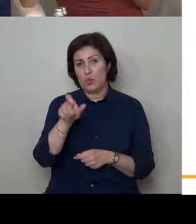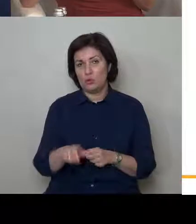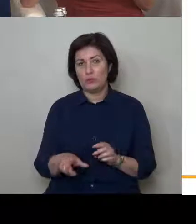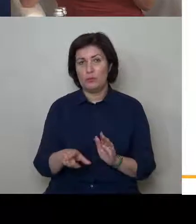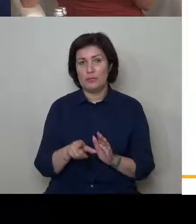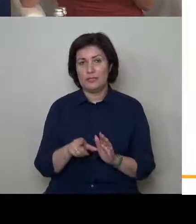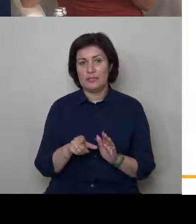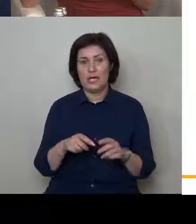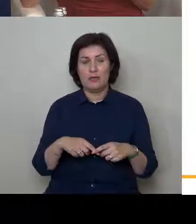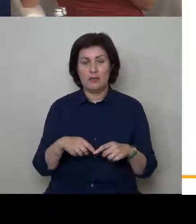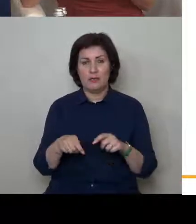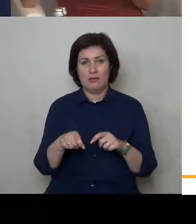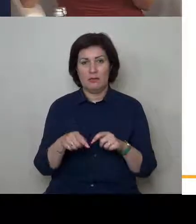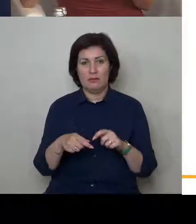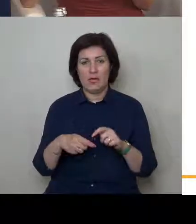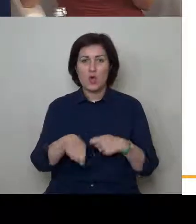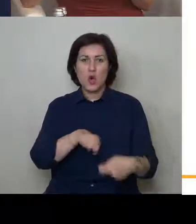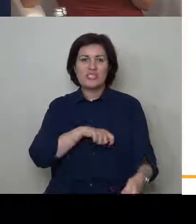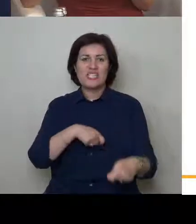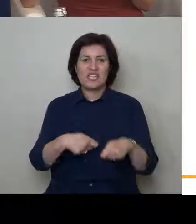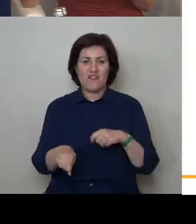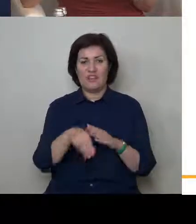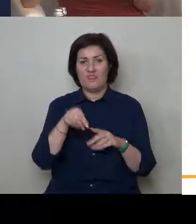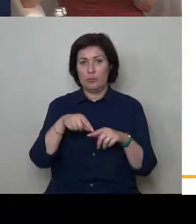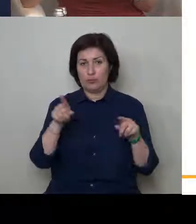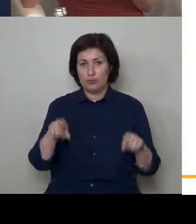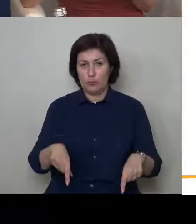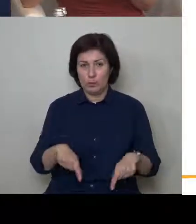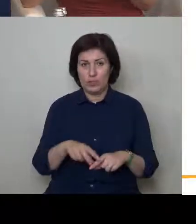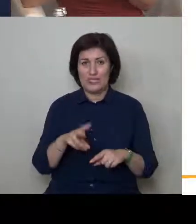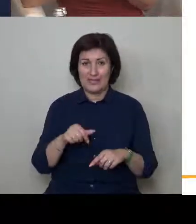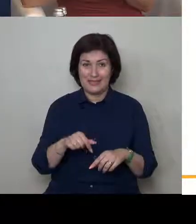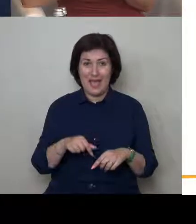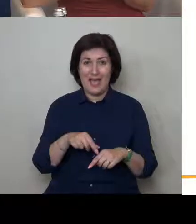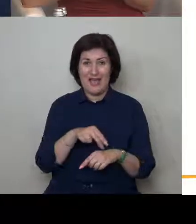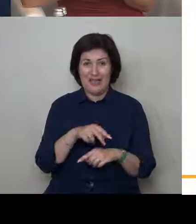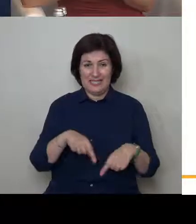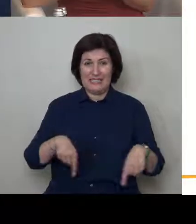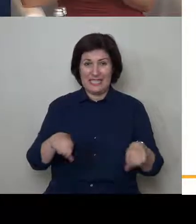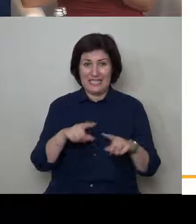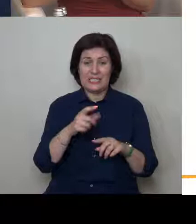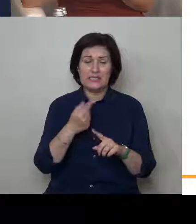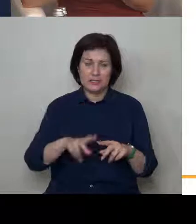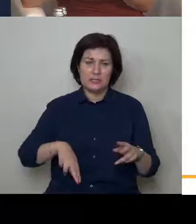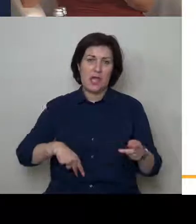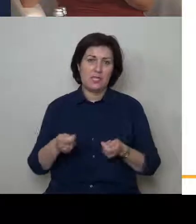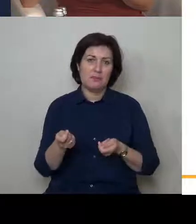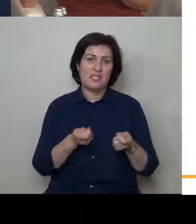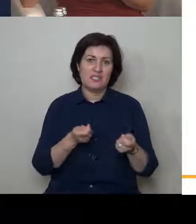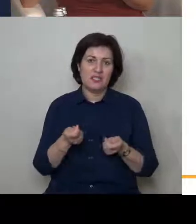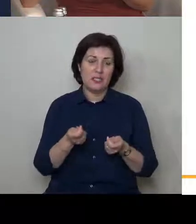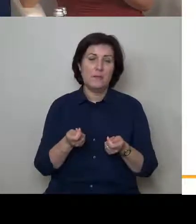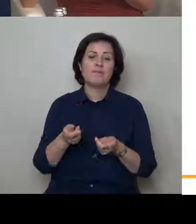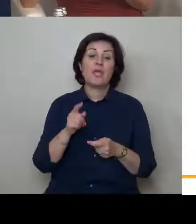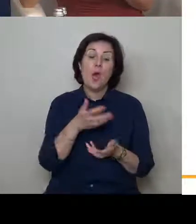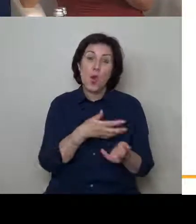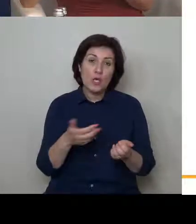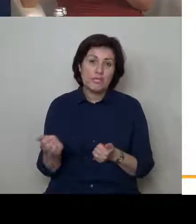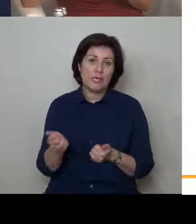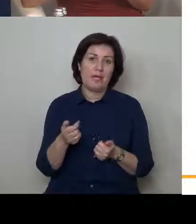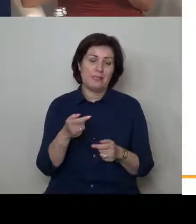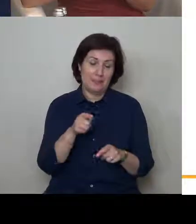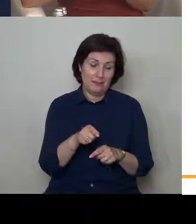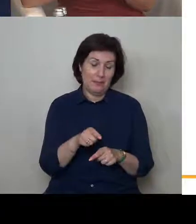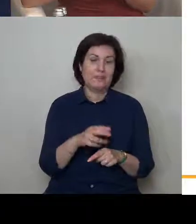and if it's a person that has torn the ballot inside the polling station, that would lead to